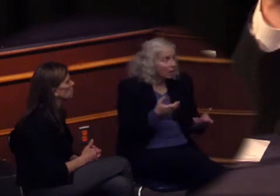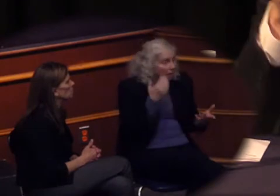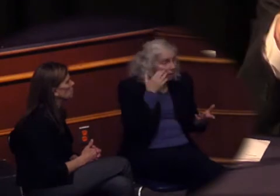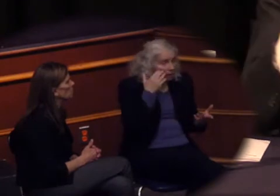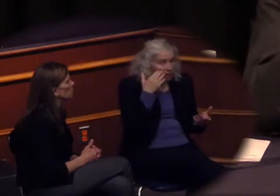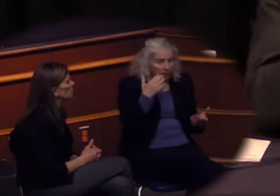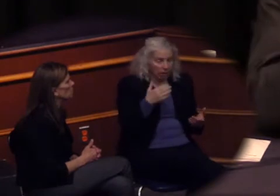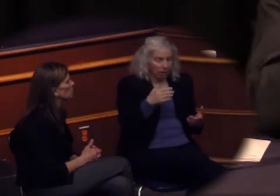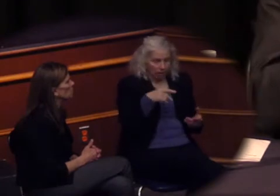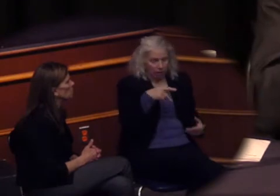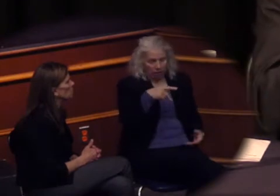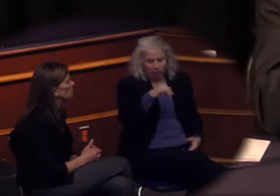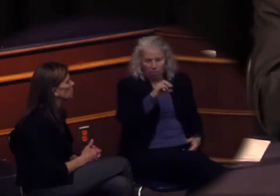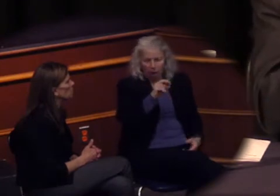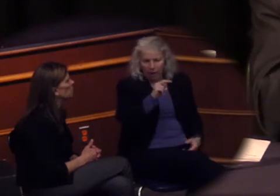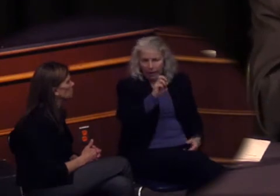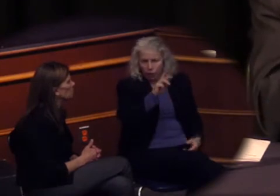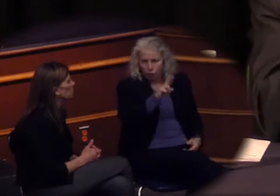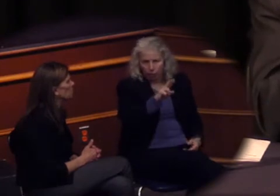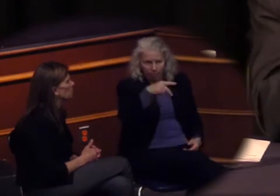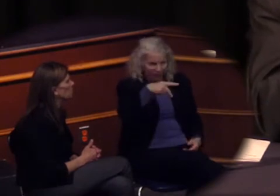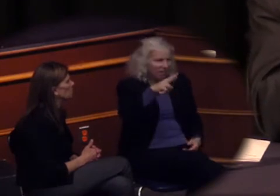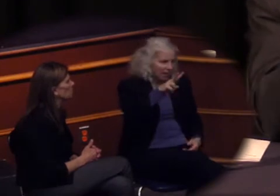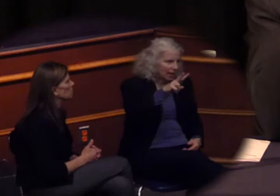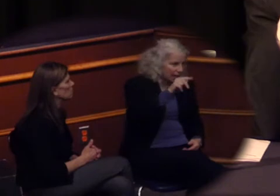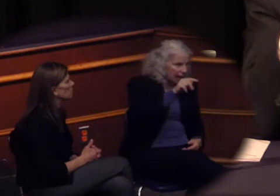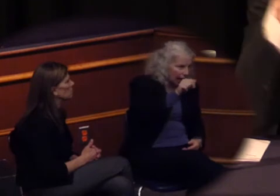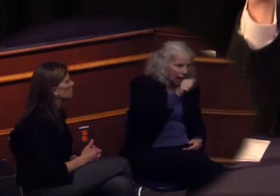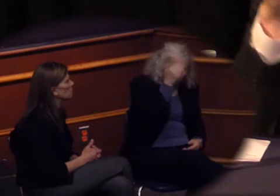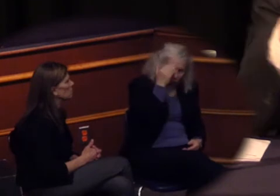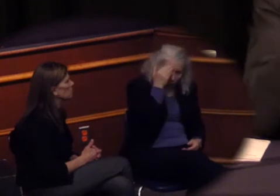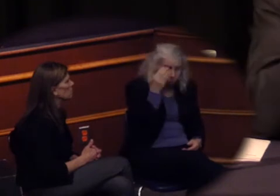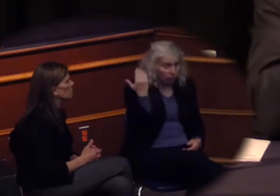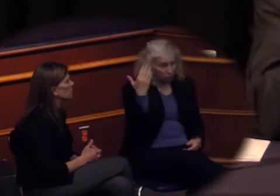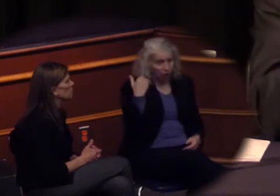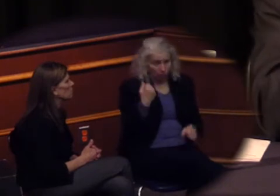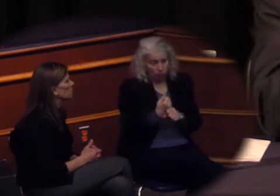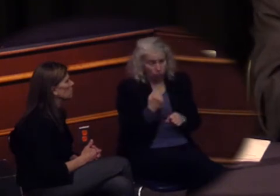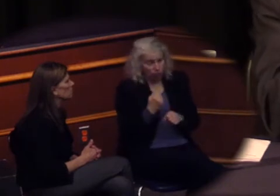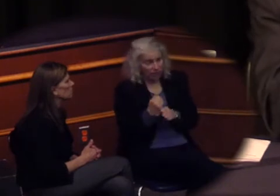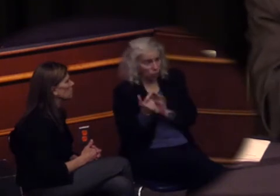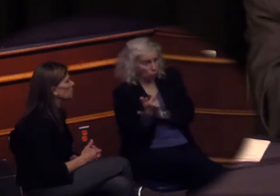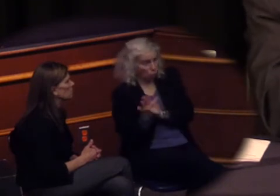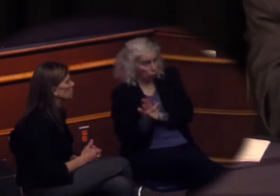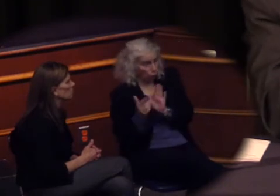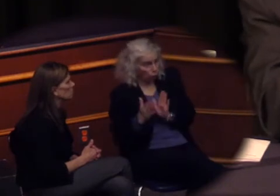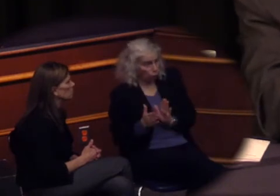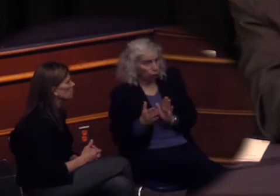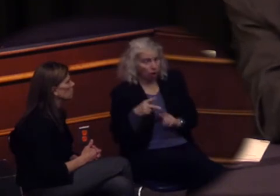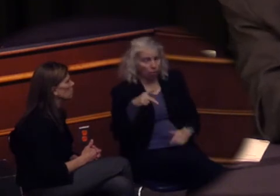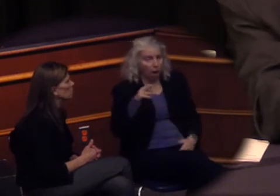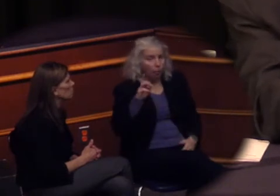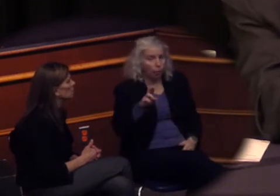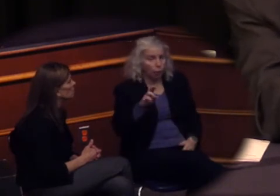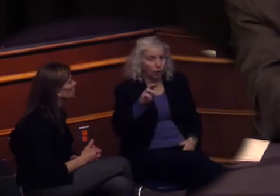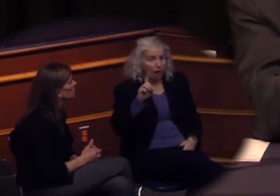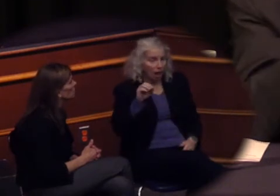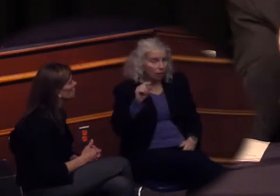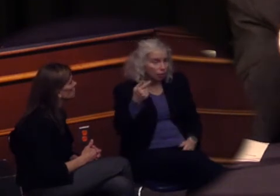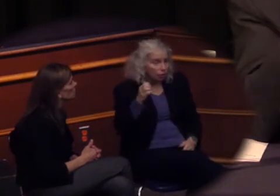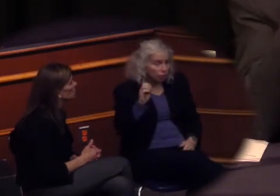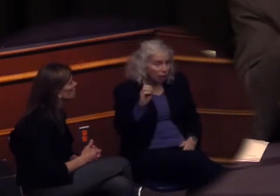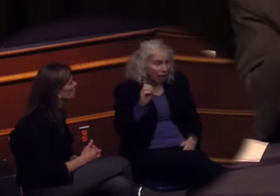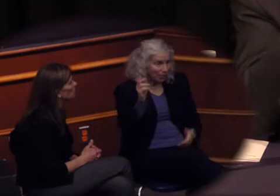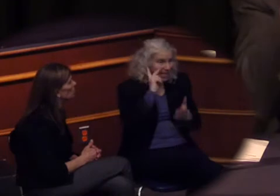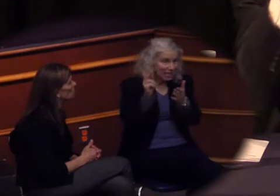know the Pioneer Valley Transit Authority. I used to work as outside counsel to it when I worked at Palmer and Dodge when I was secretary of A